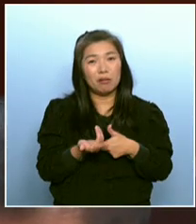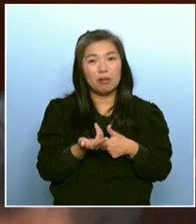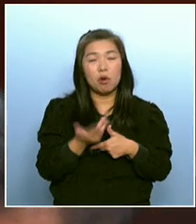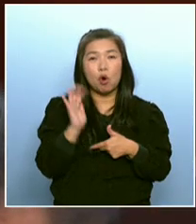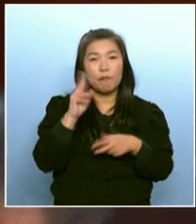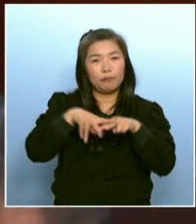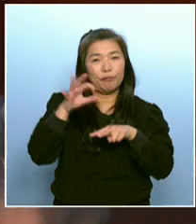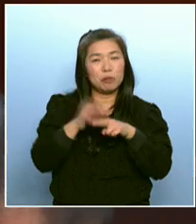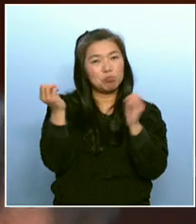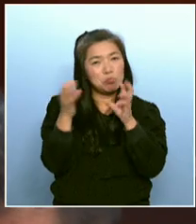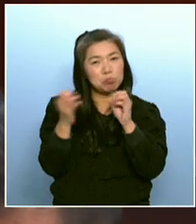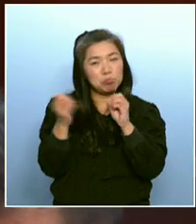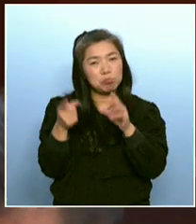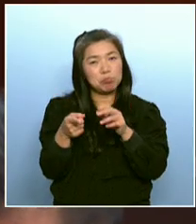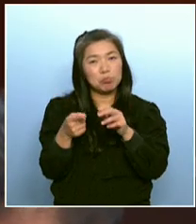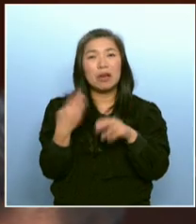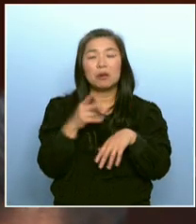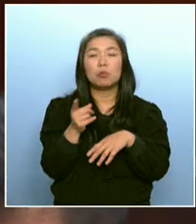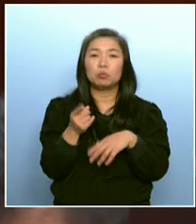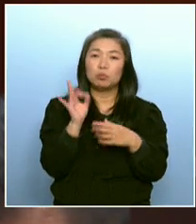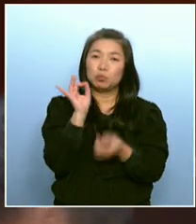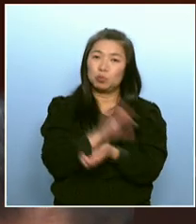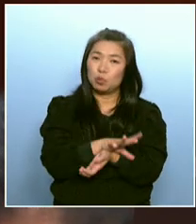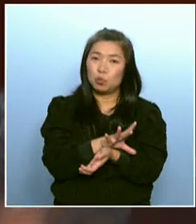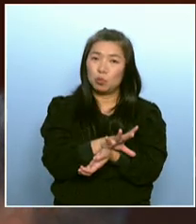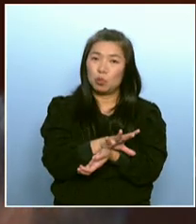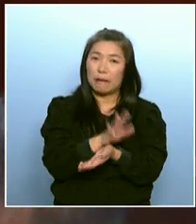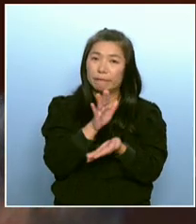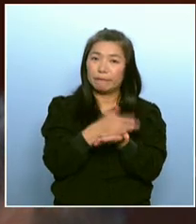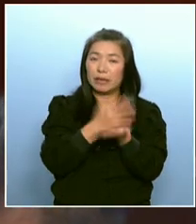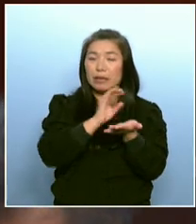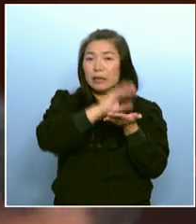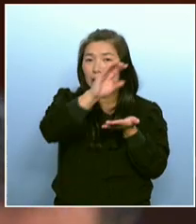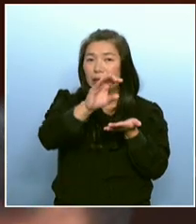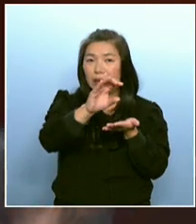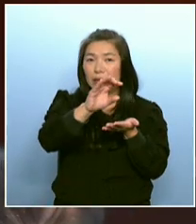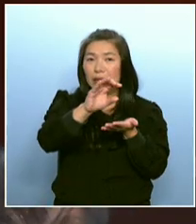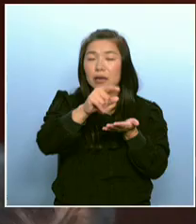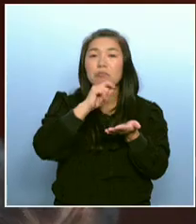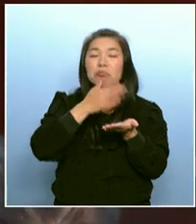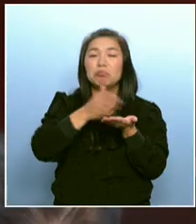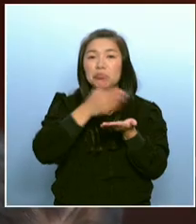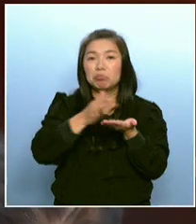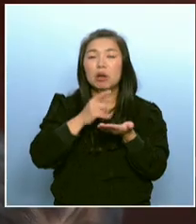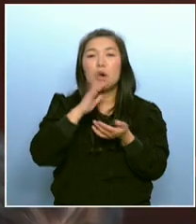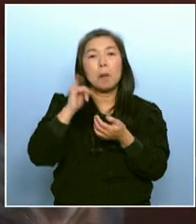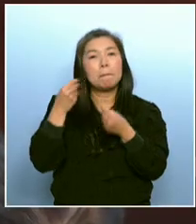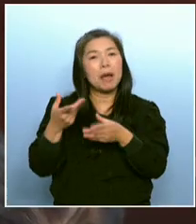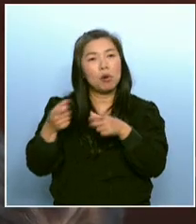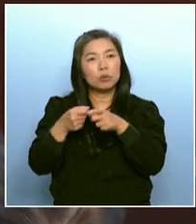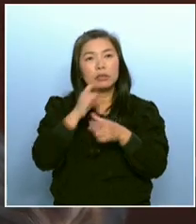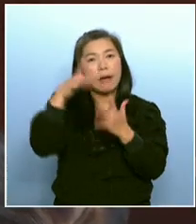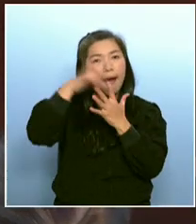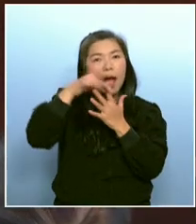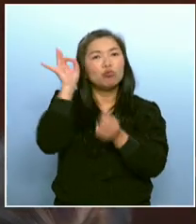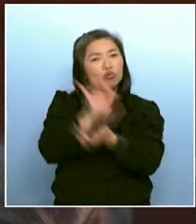order for the facilities to be put into service? Will you talk to the housing society to see if